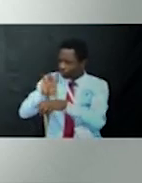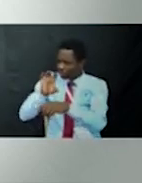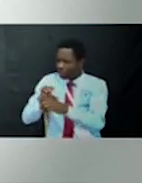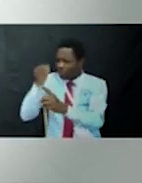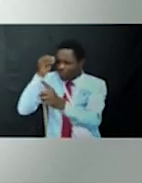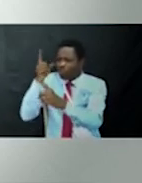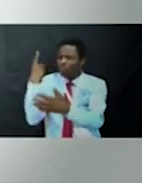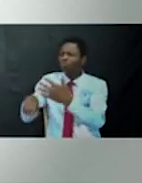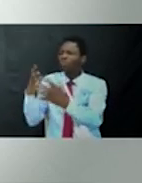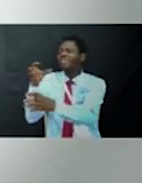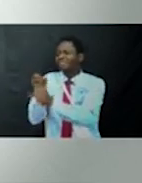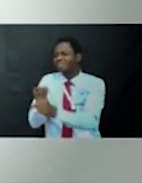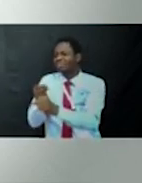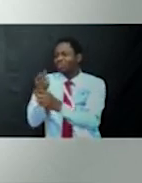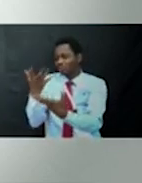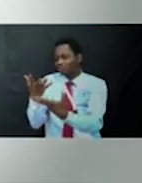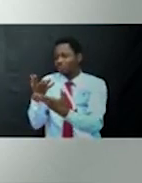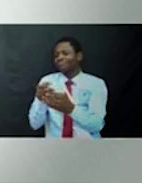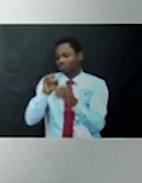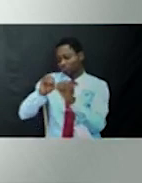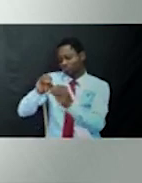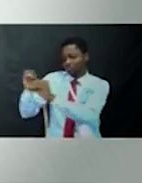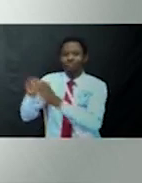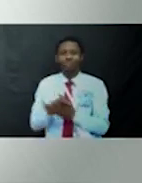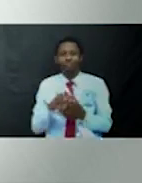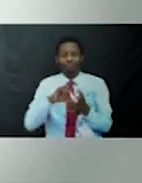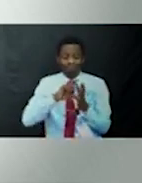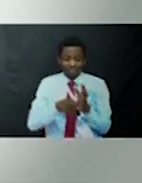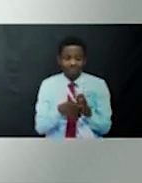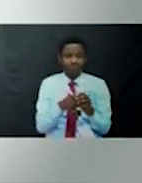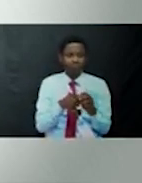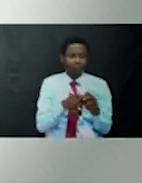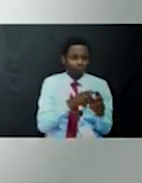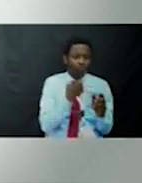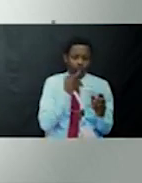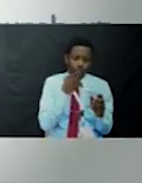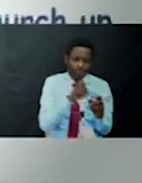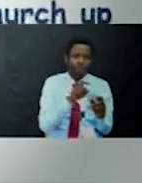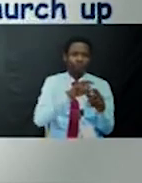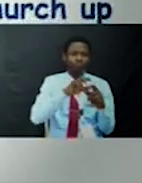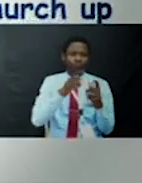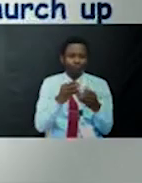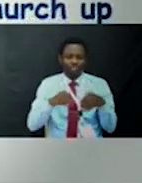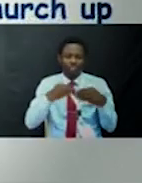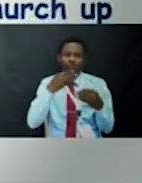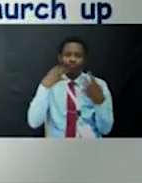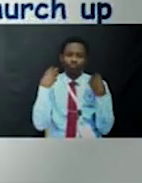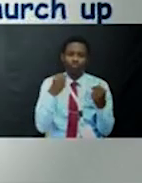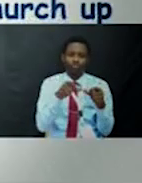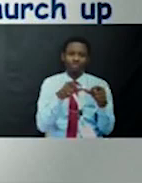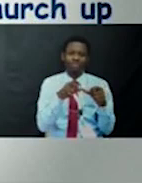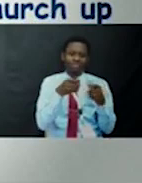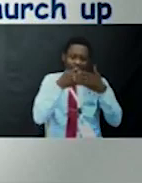from strength to strength. Then we also have to be mindful of unit of command. That is, provide strong leadership at